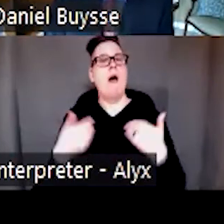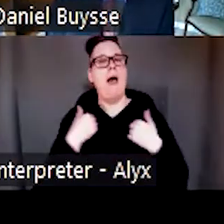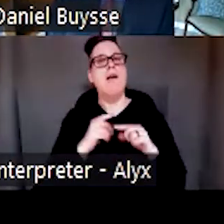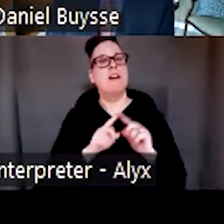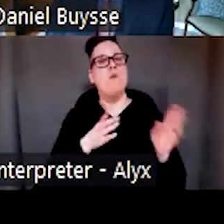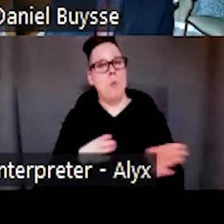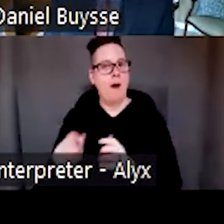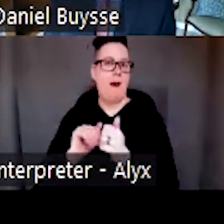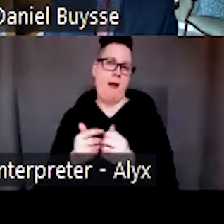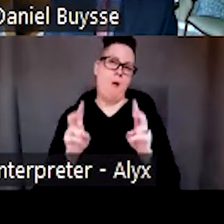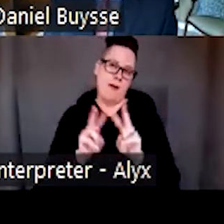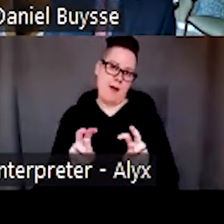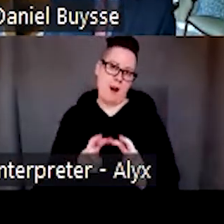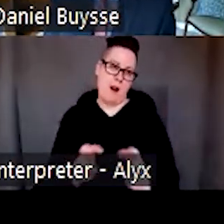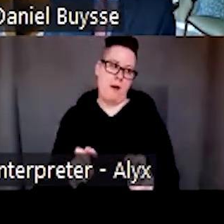of analyzing